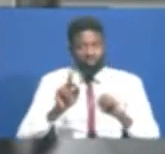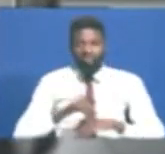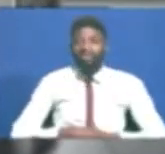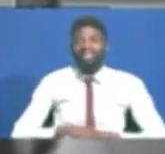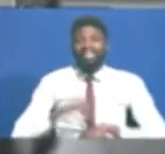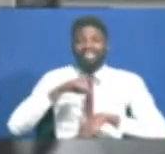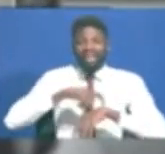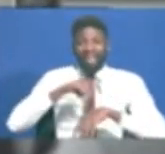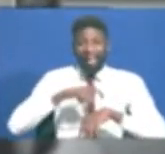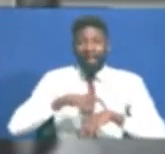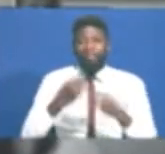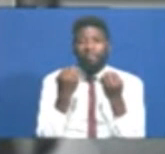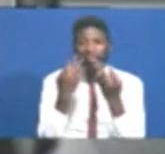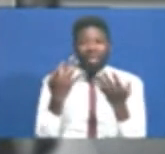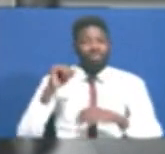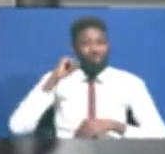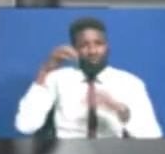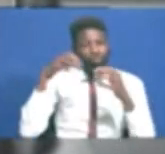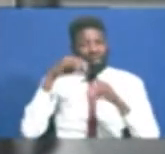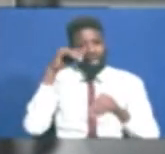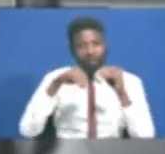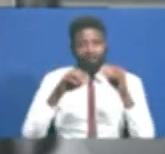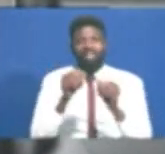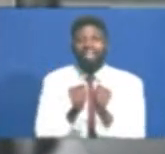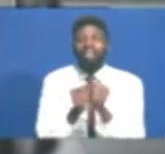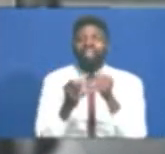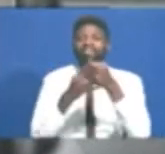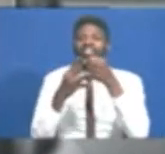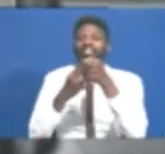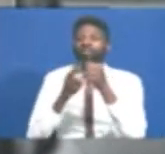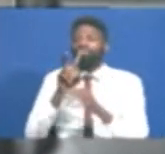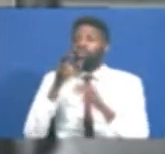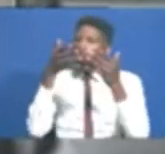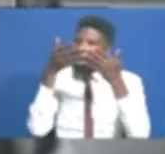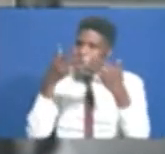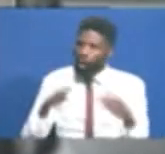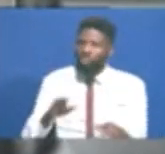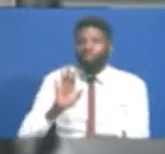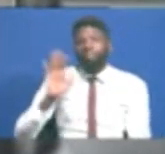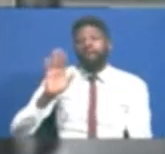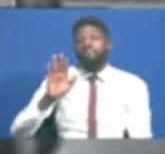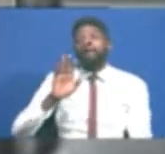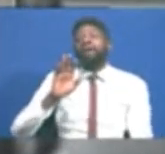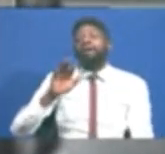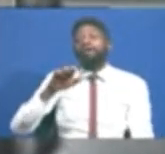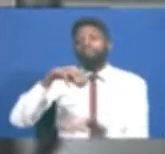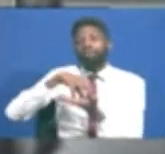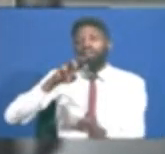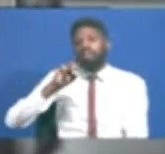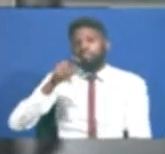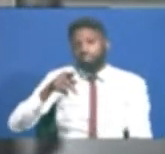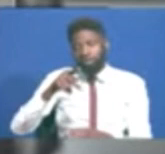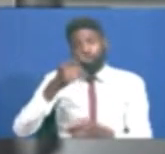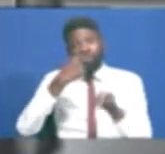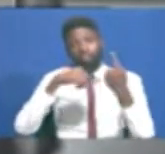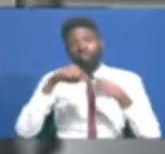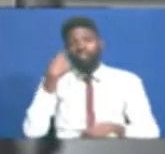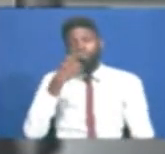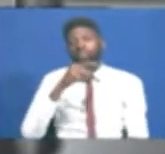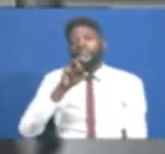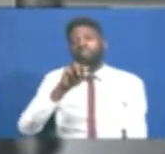of 1992, Professor Ongeri lost his Nyaribari Masaba parliamentary seat to Dr. Hezron Manduku.